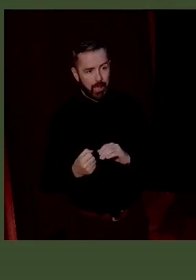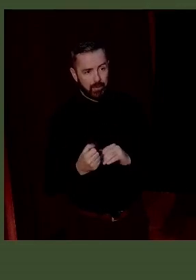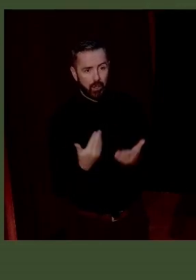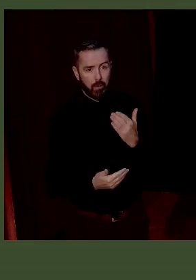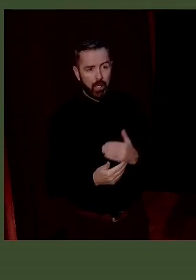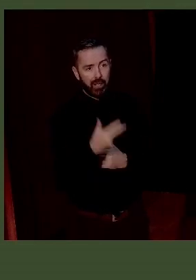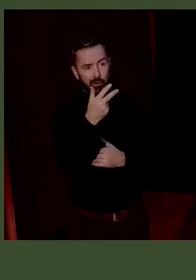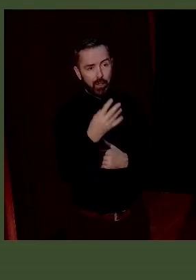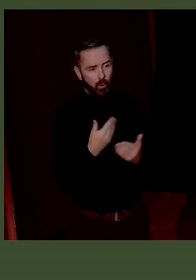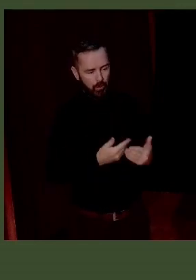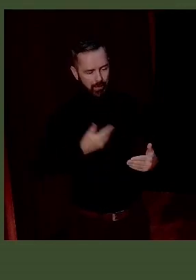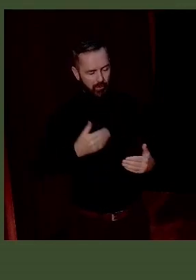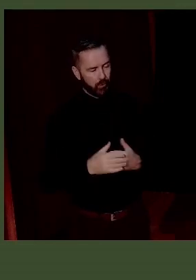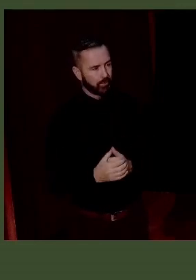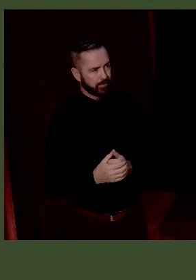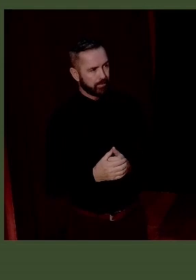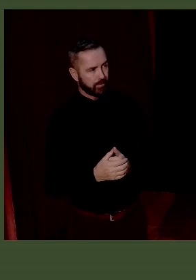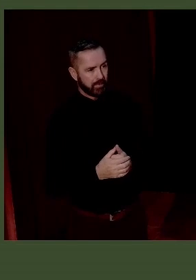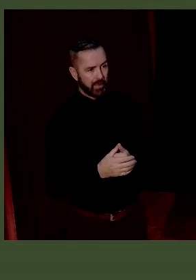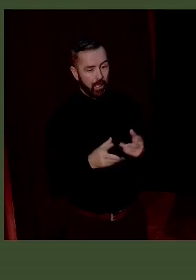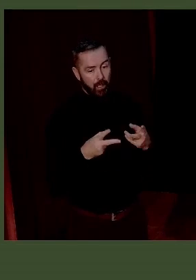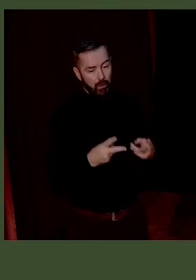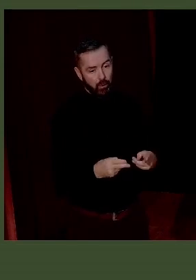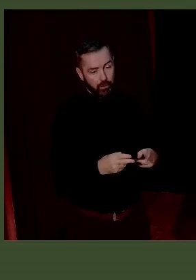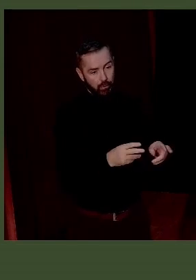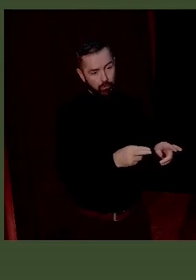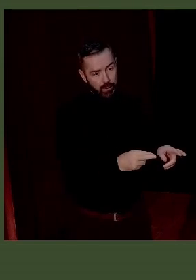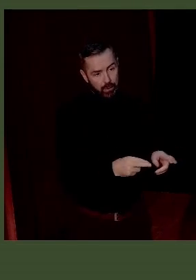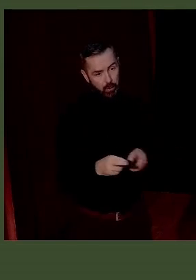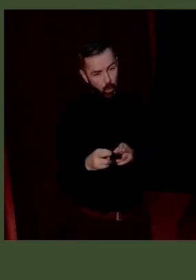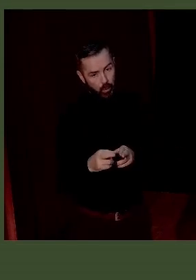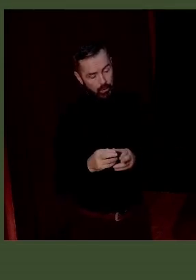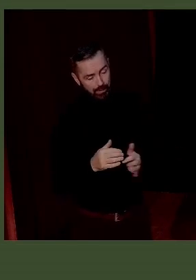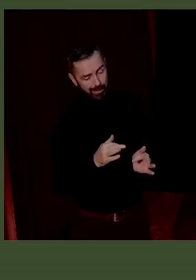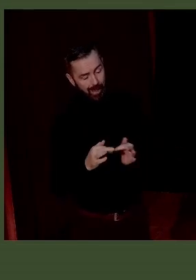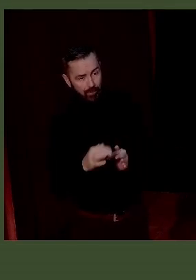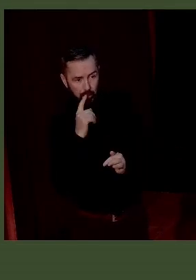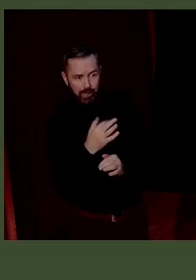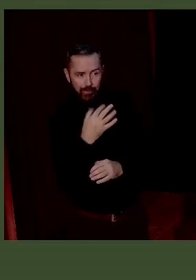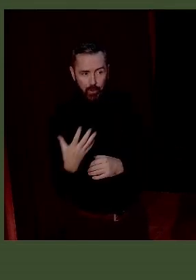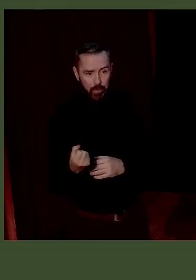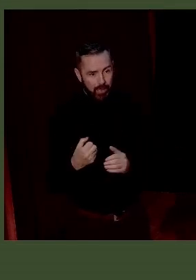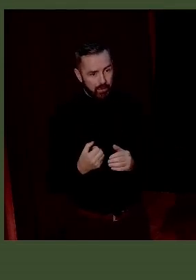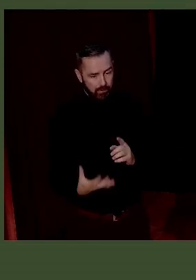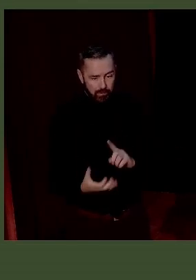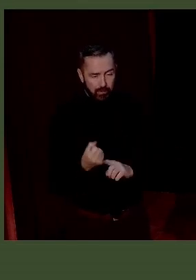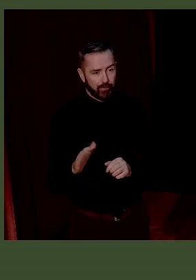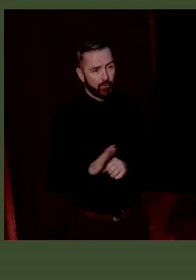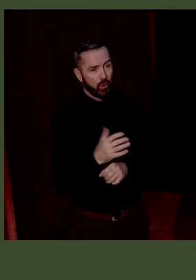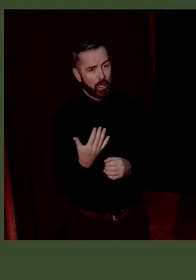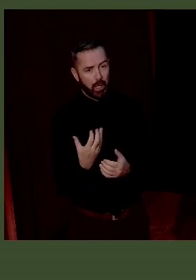previously. Although the cuts were partly restored some years previously, fewer pensioners got the full